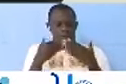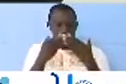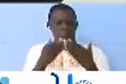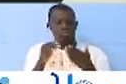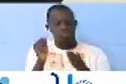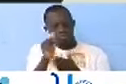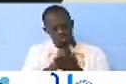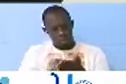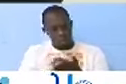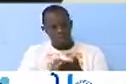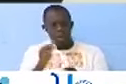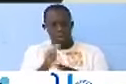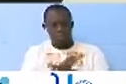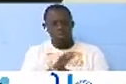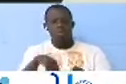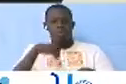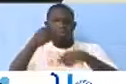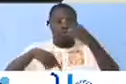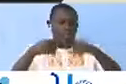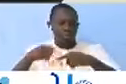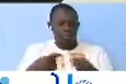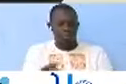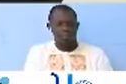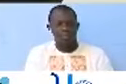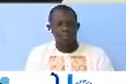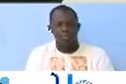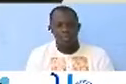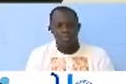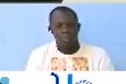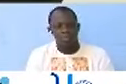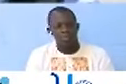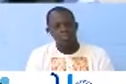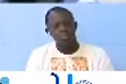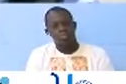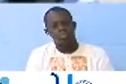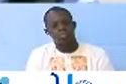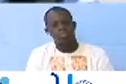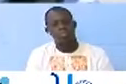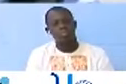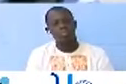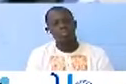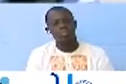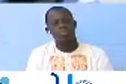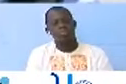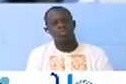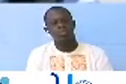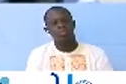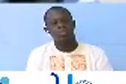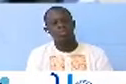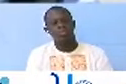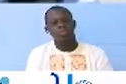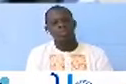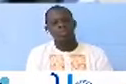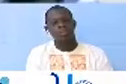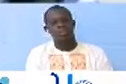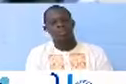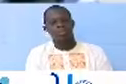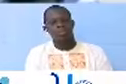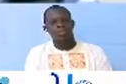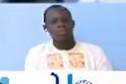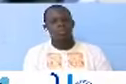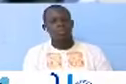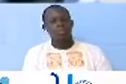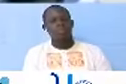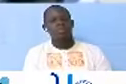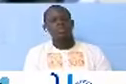on? Yeah, you come up on your dingira do me alonko equeta for nya ya sedia menkera je. Si fisi je come up on your dingira nyi do